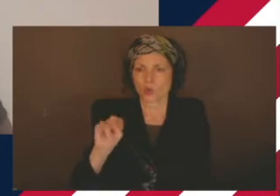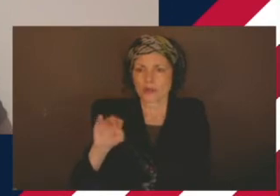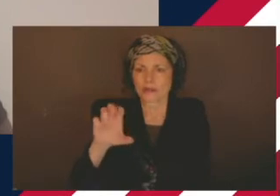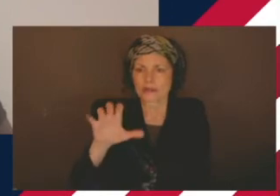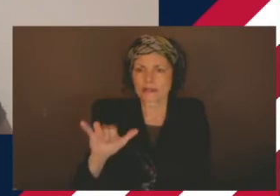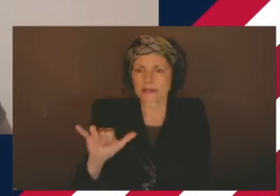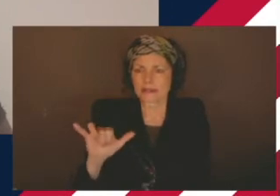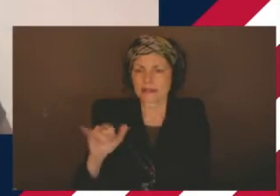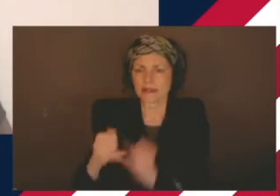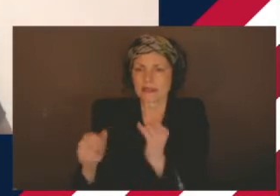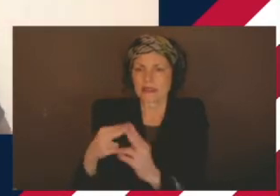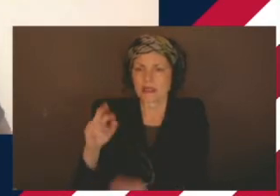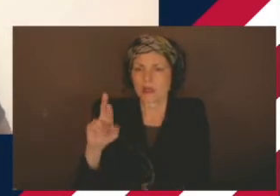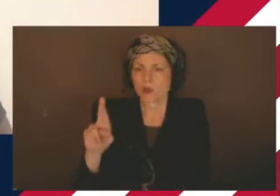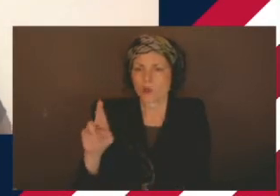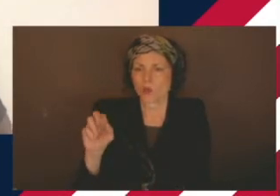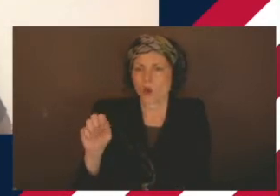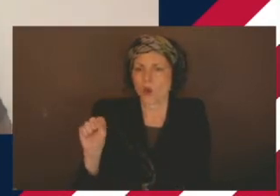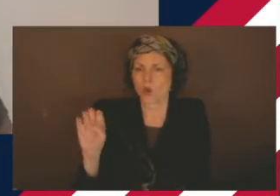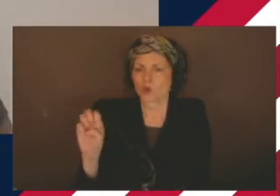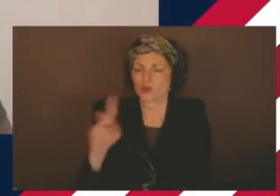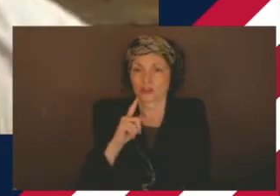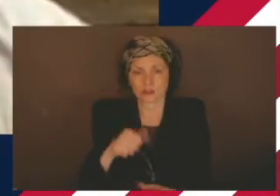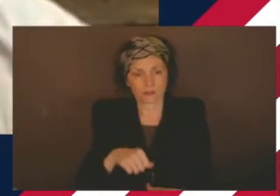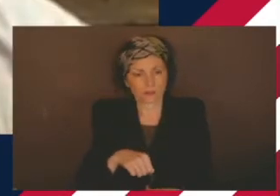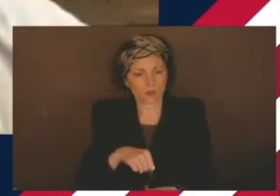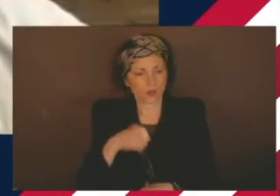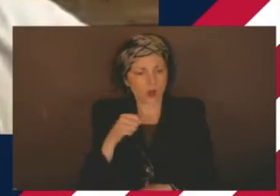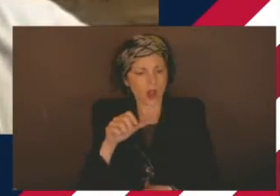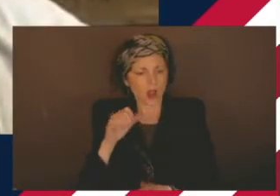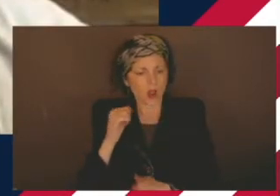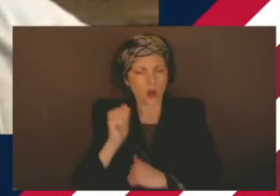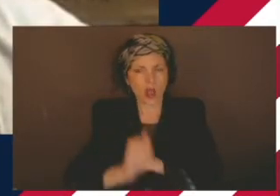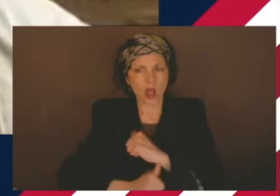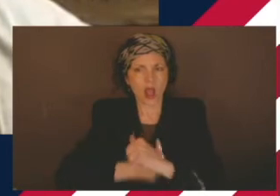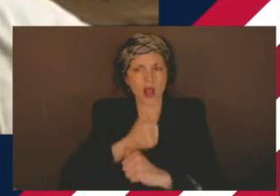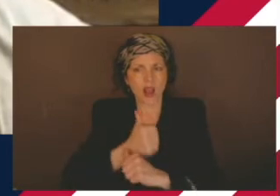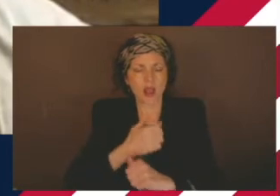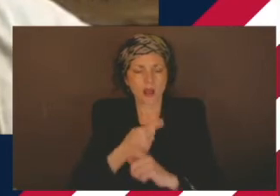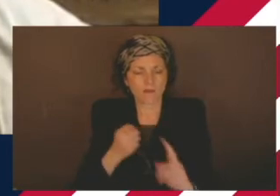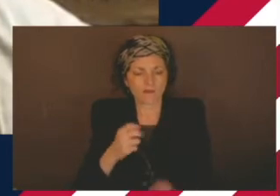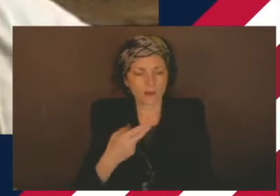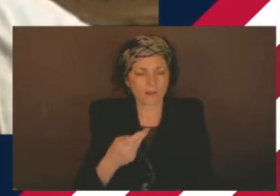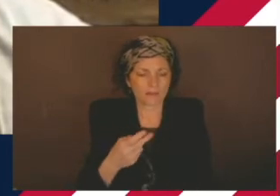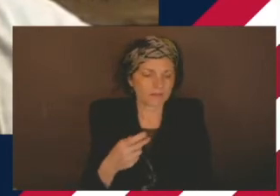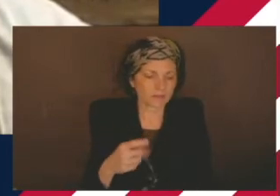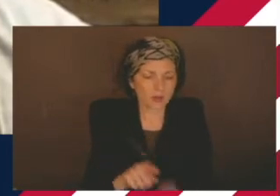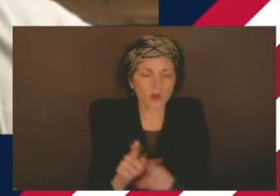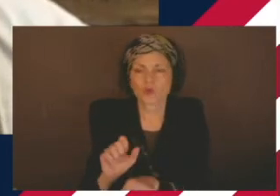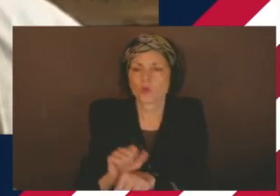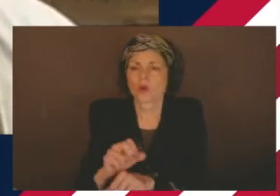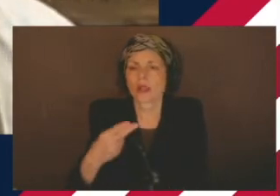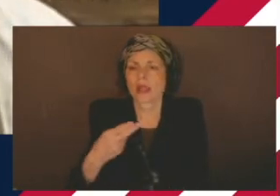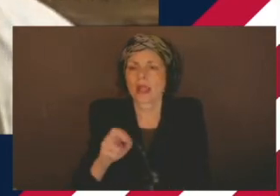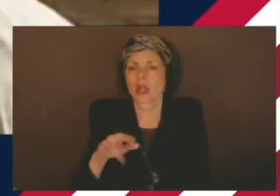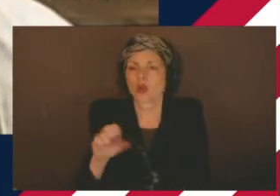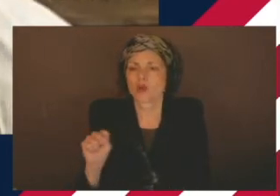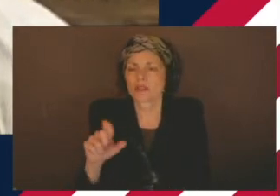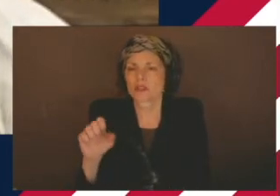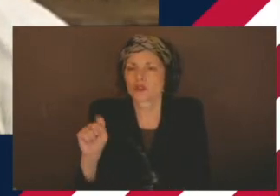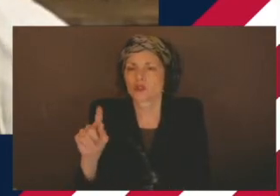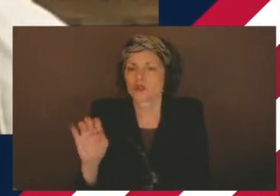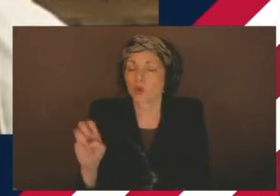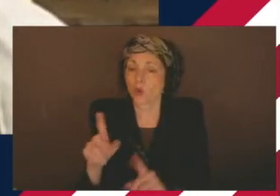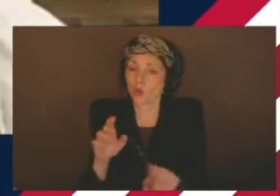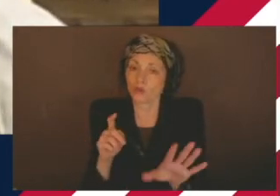alum and is the Dean of the College of Education at Harris Stowe and is an expert on the Violence Against Women Act. I wanted to give her an